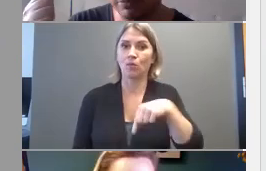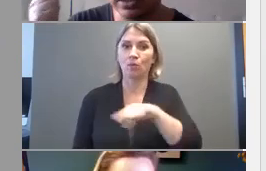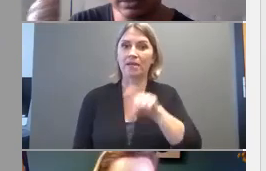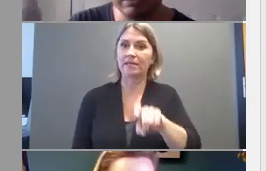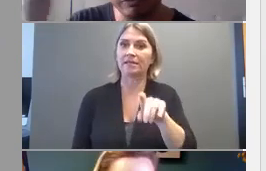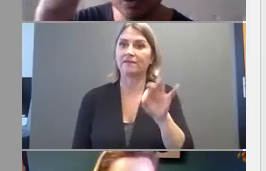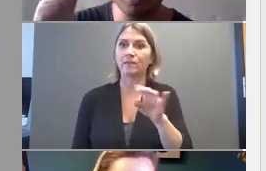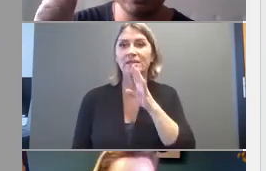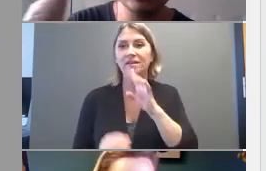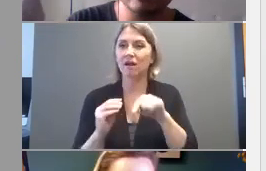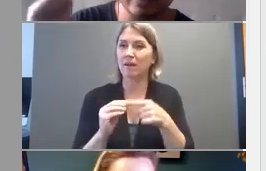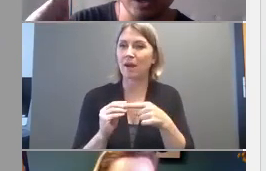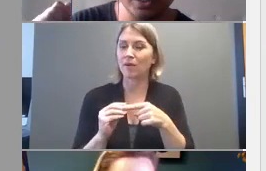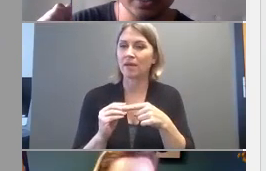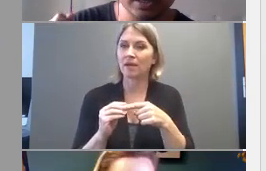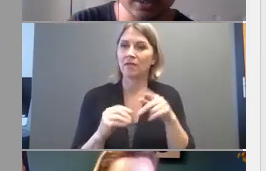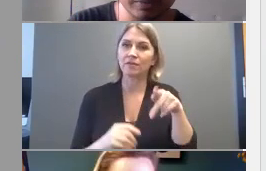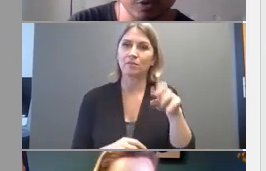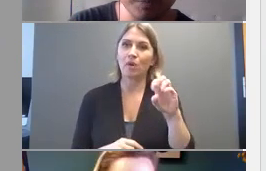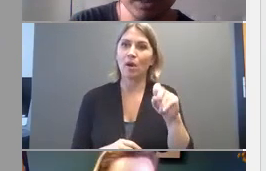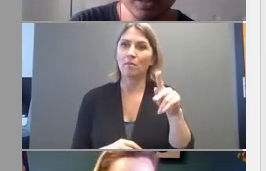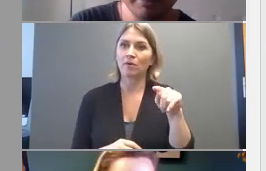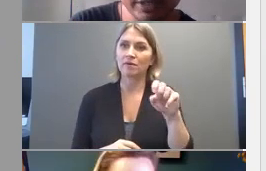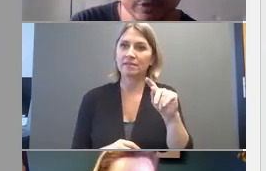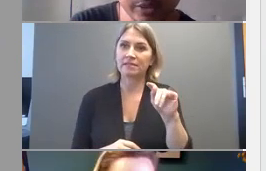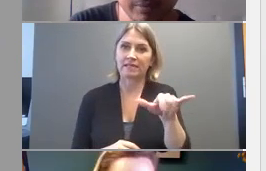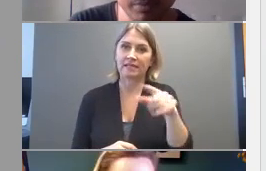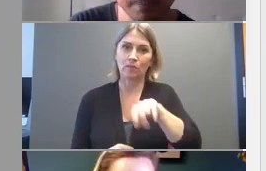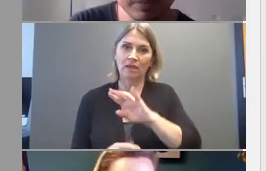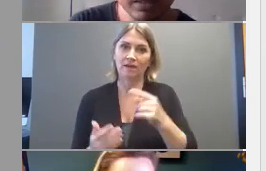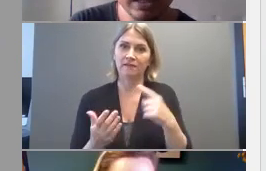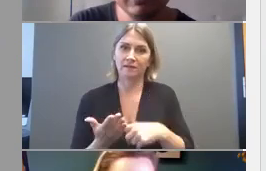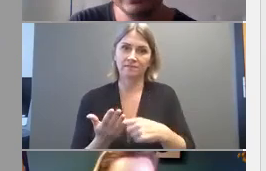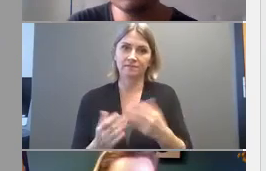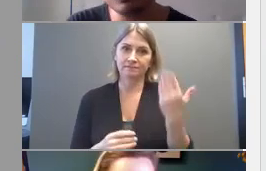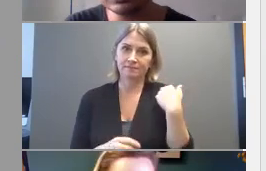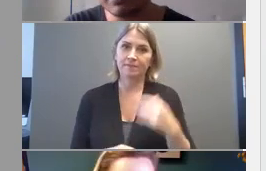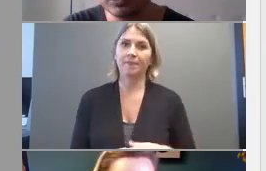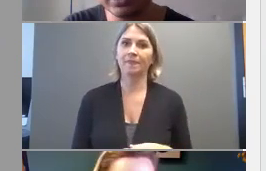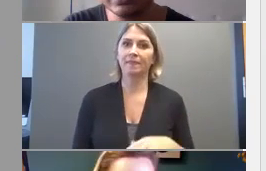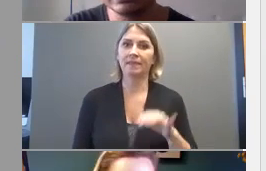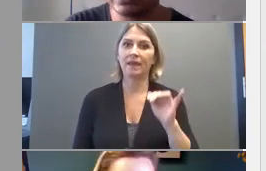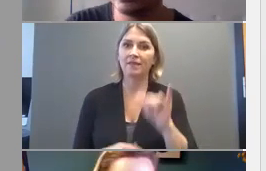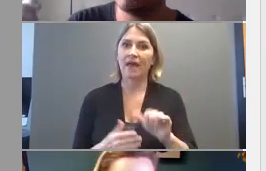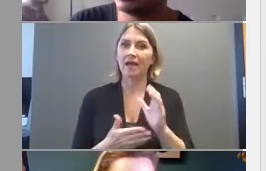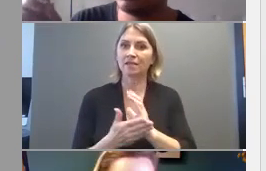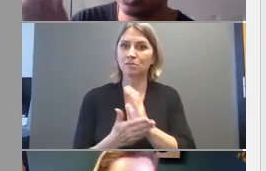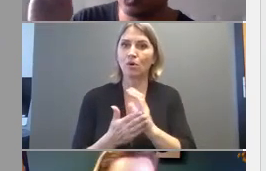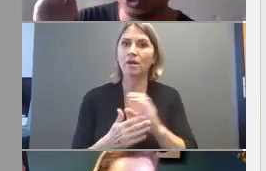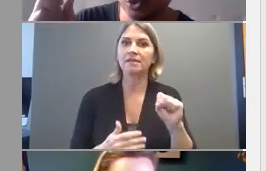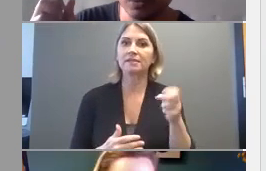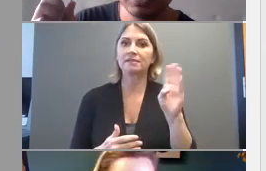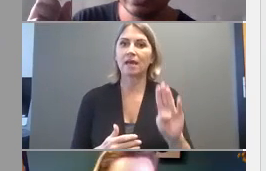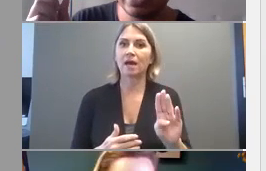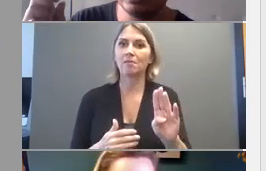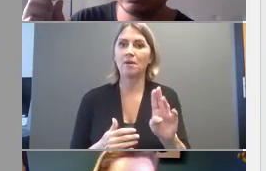to talk about a few properties that we have already discussed before. But if you remember, if the explore subroutine is started at a particular